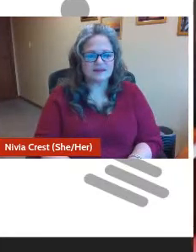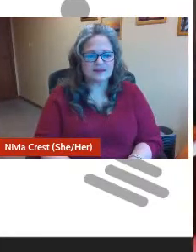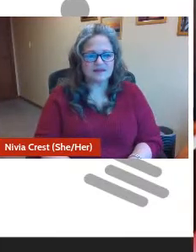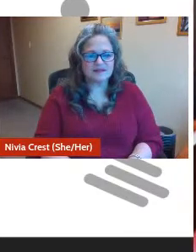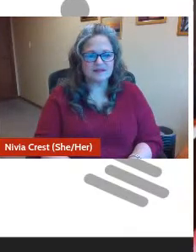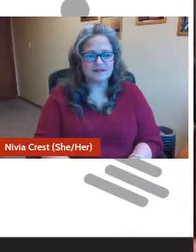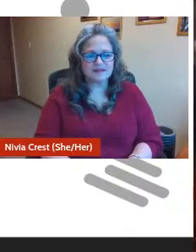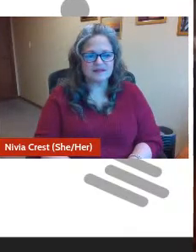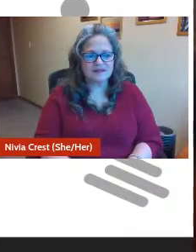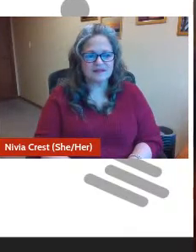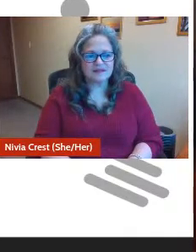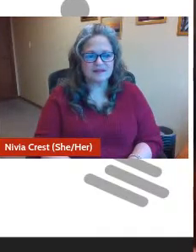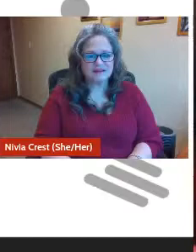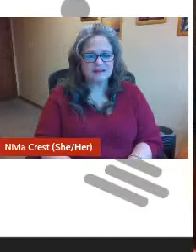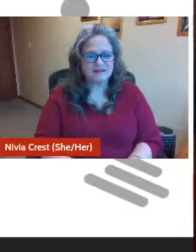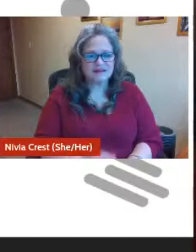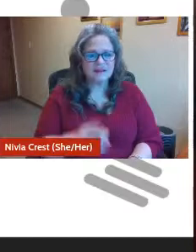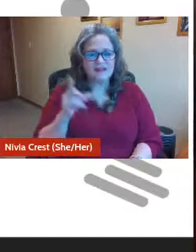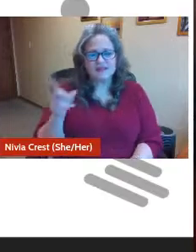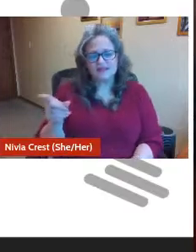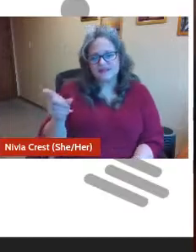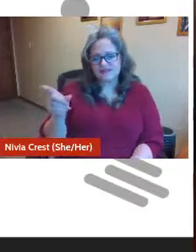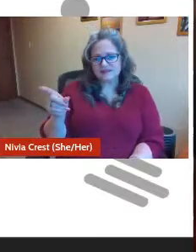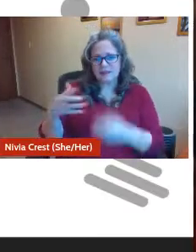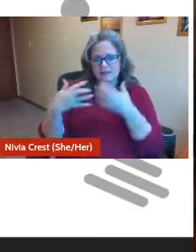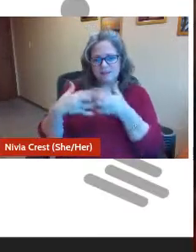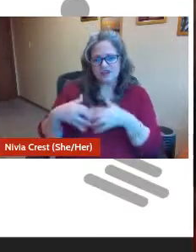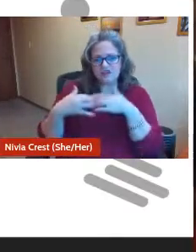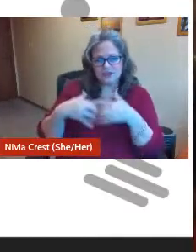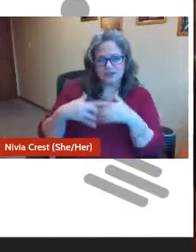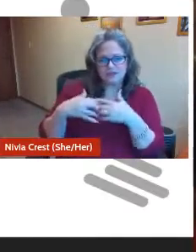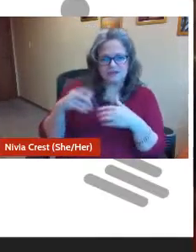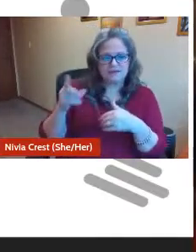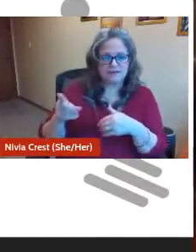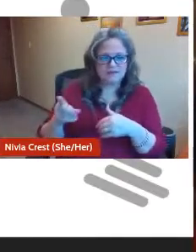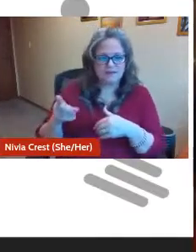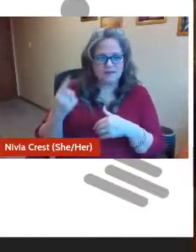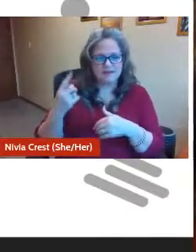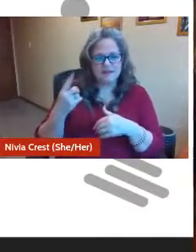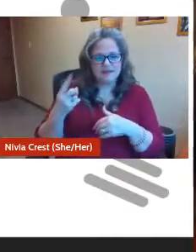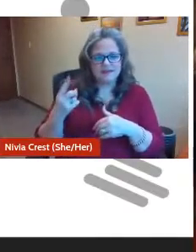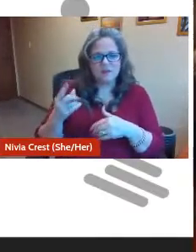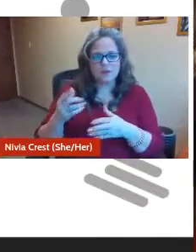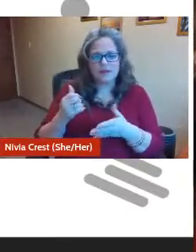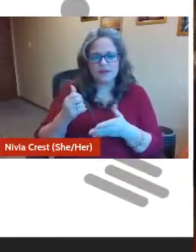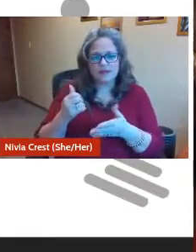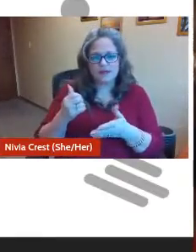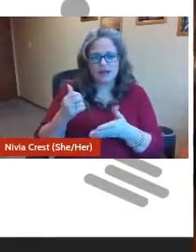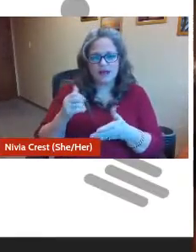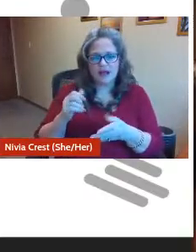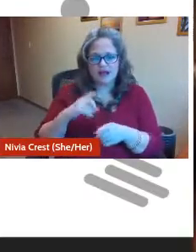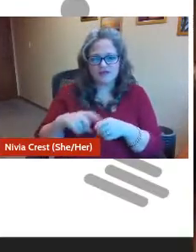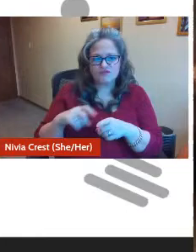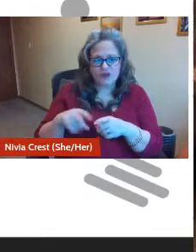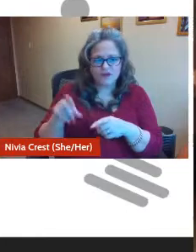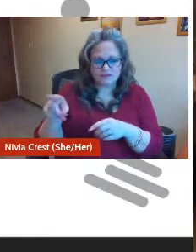This is the serger. This right here is the one that cleaned up the whole garment. Around the